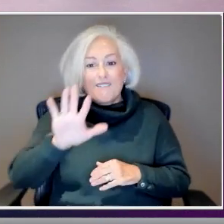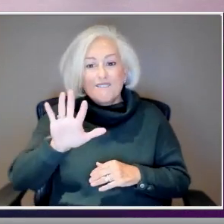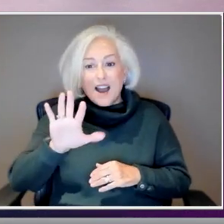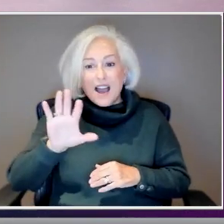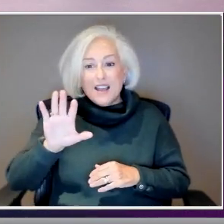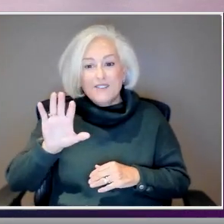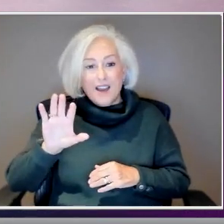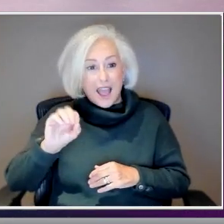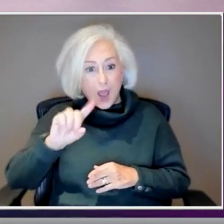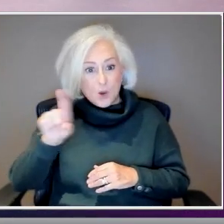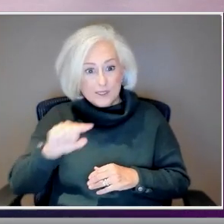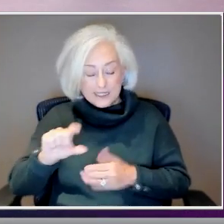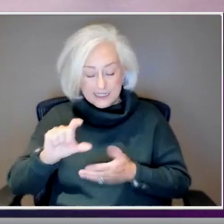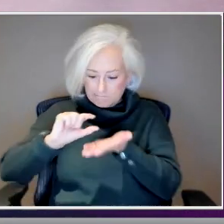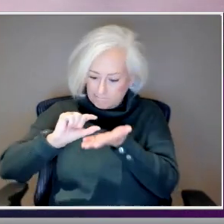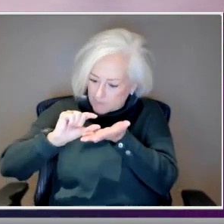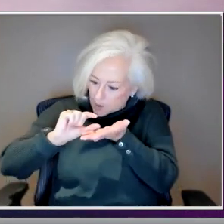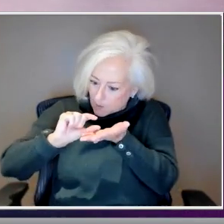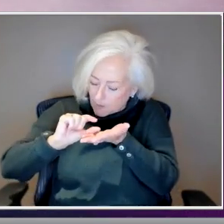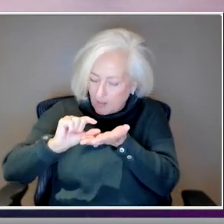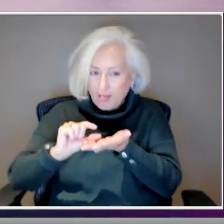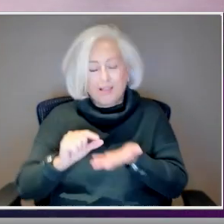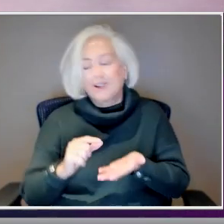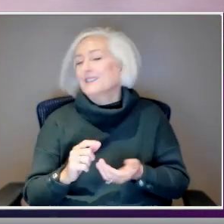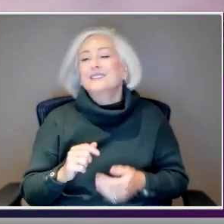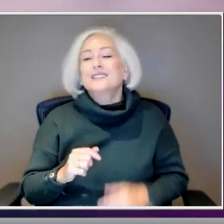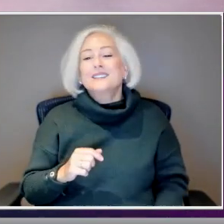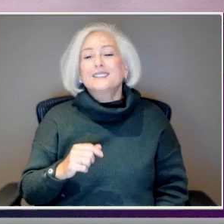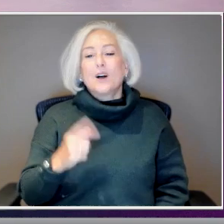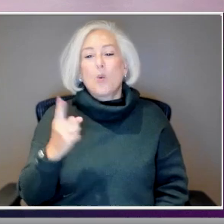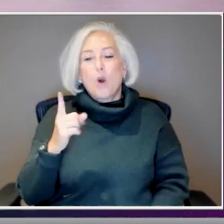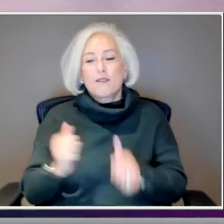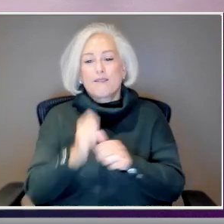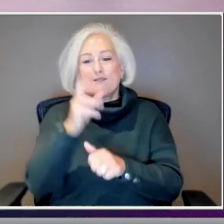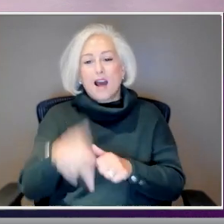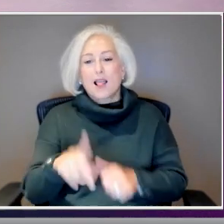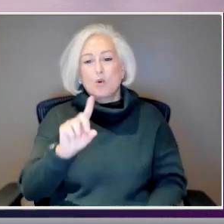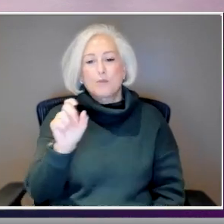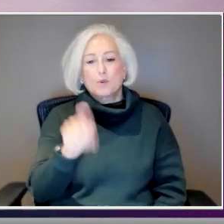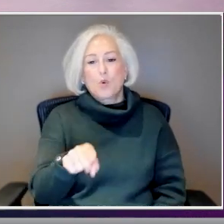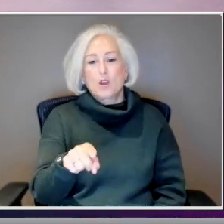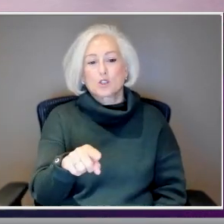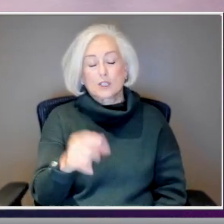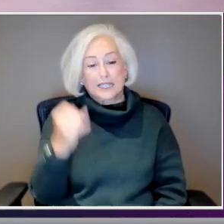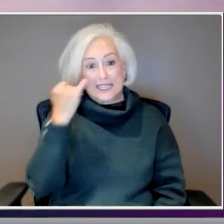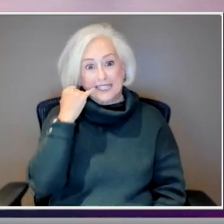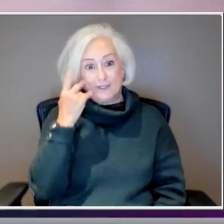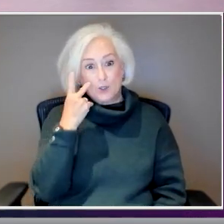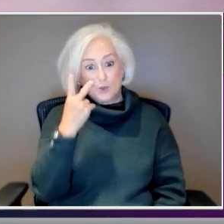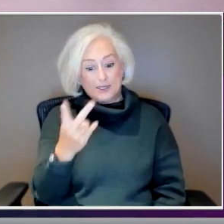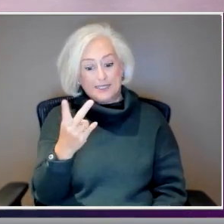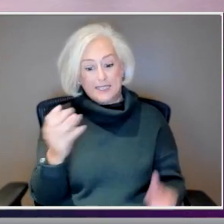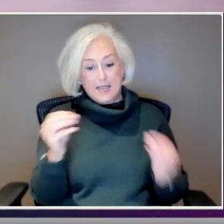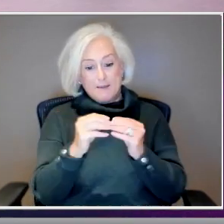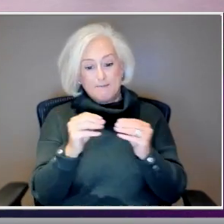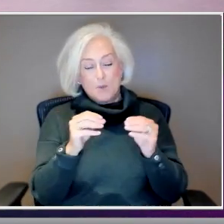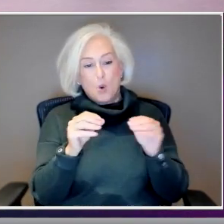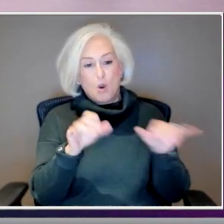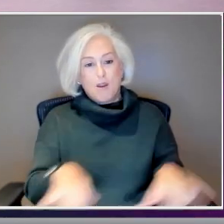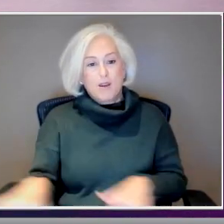at a restaurant. One more follow-up question from Jeremy. Jeremy wants to know if you see this more commonly in certain age